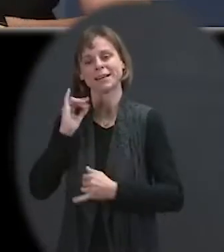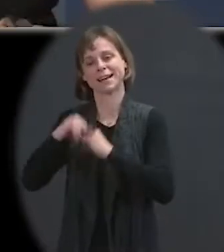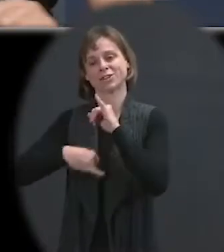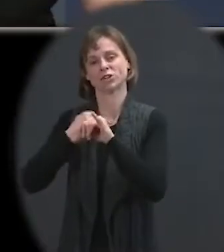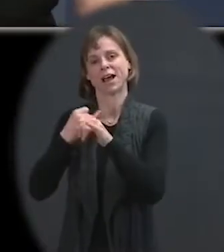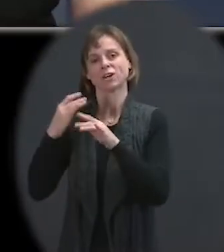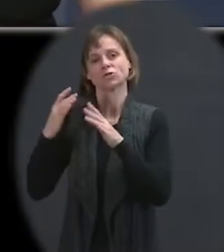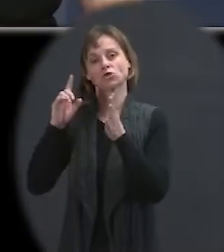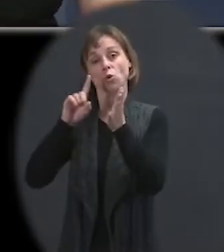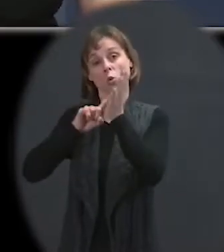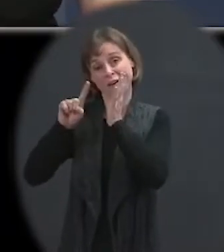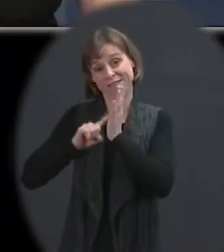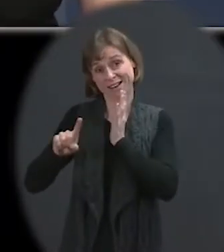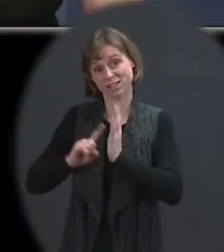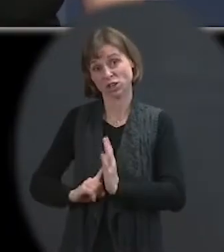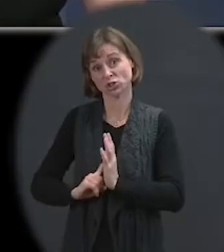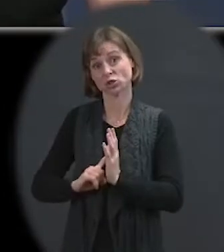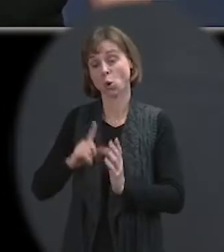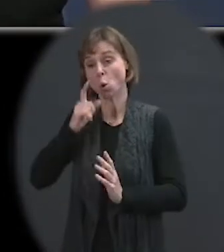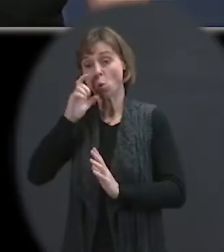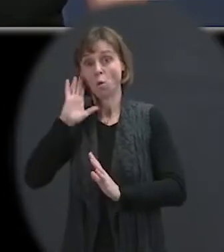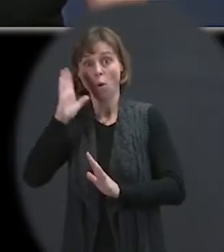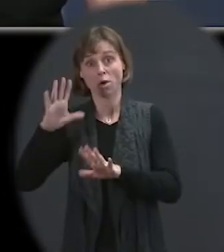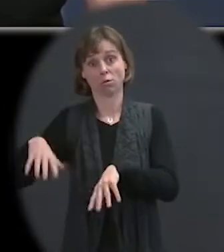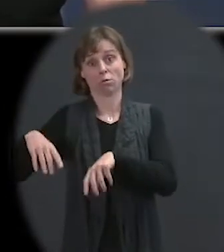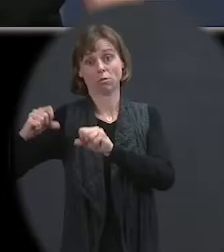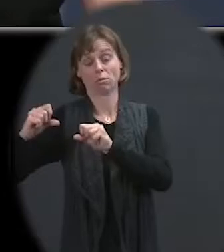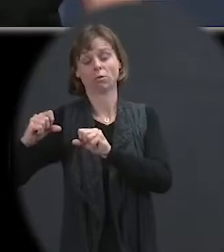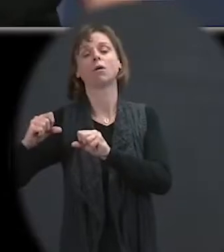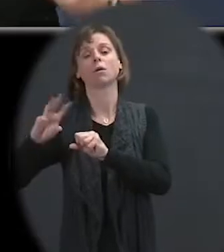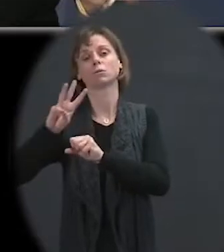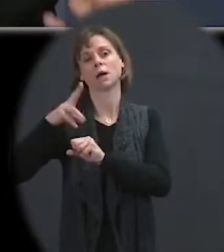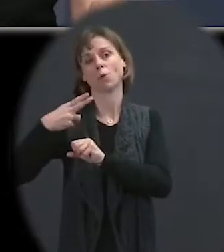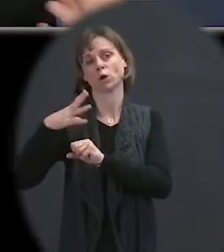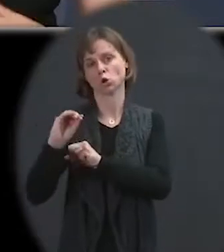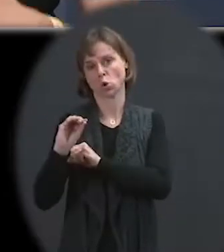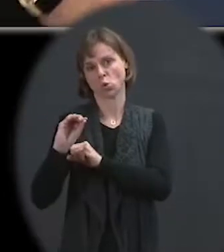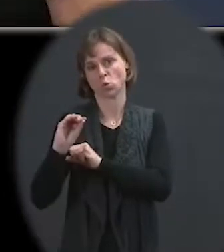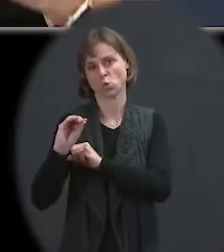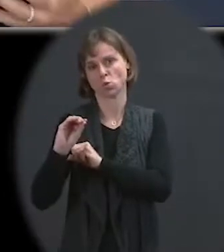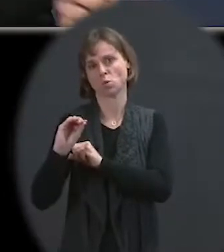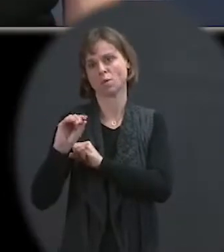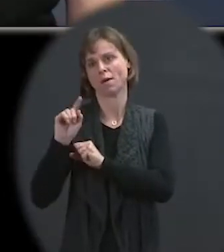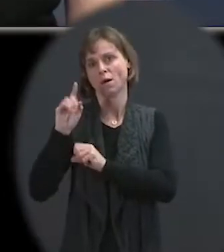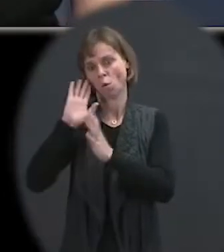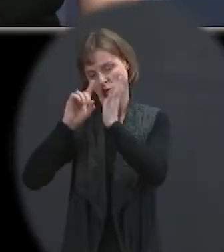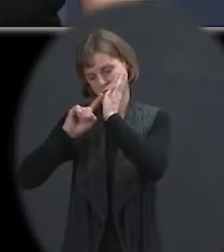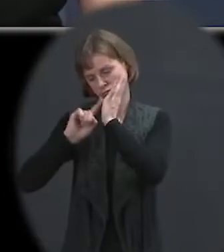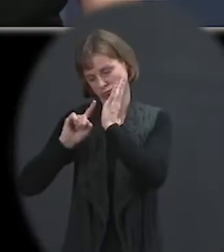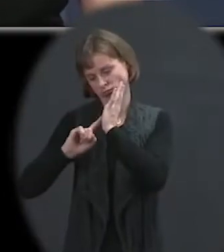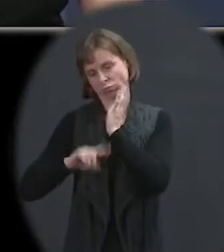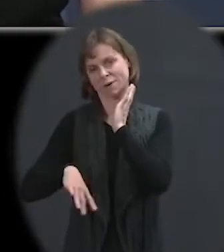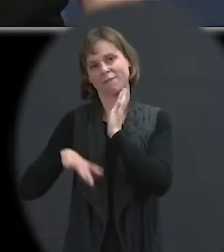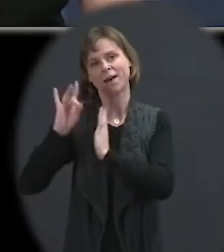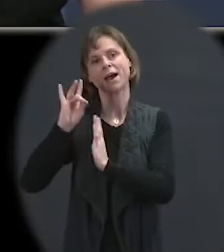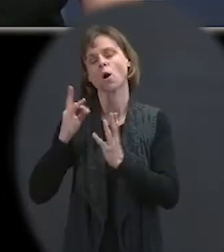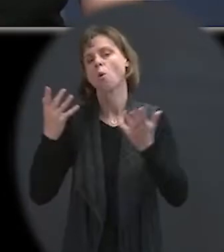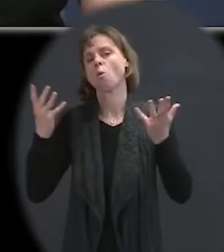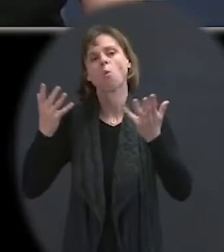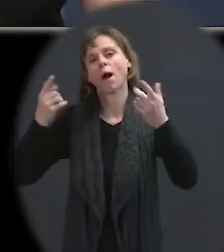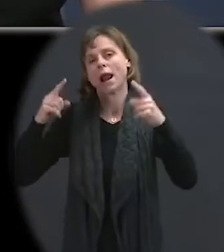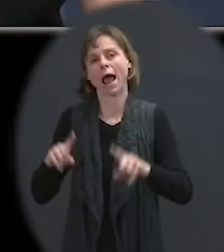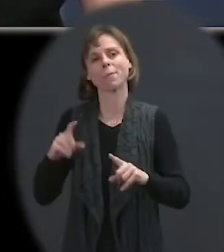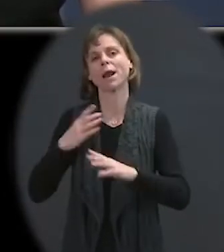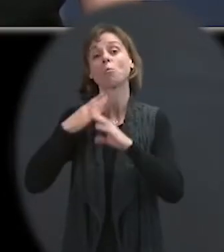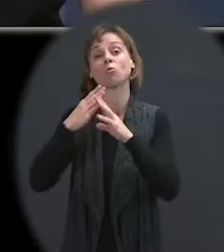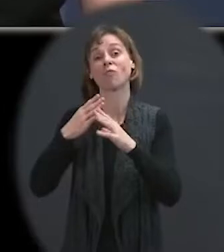investigation led by the World Health Organization. And certainly getting to the bottom of what happened here, preventing it from happening in the future is a